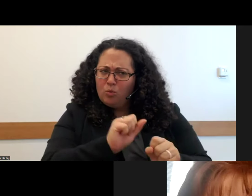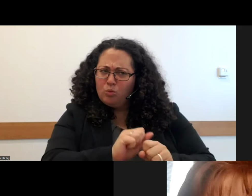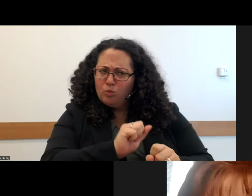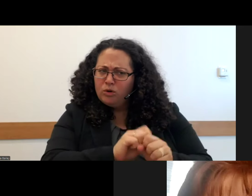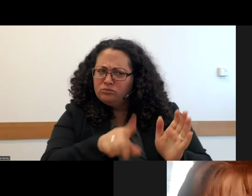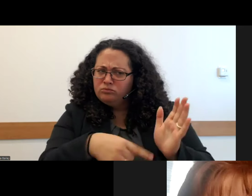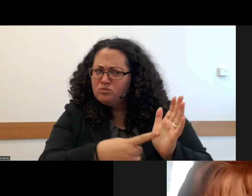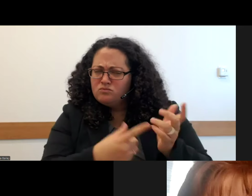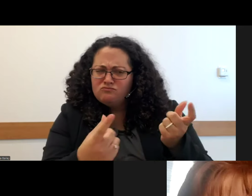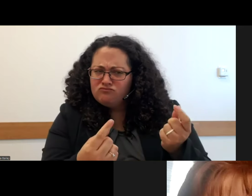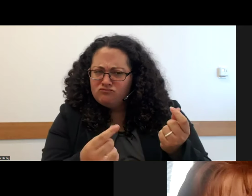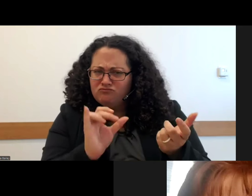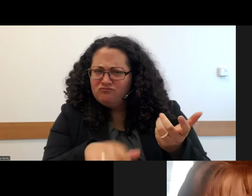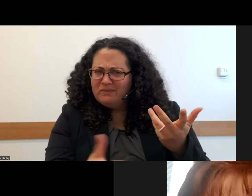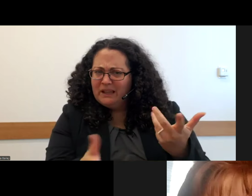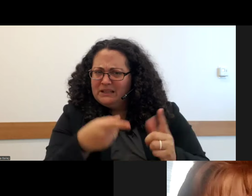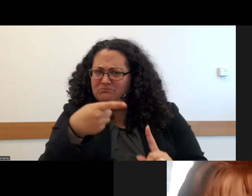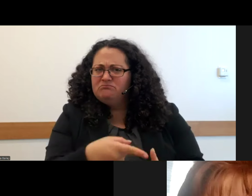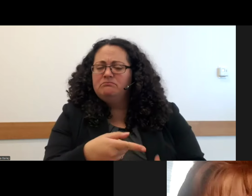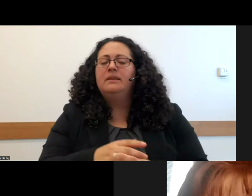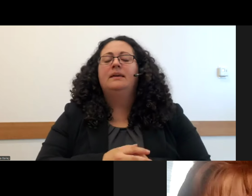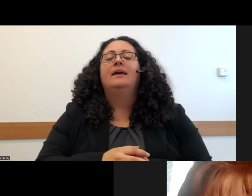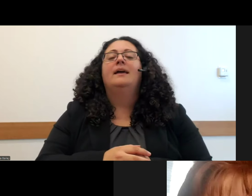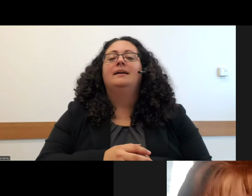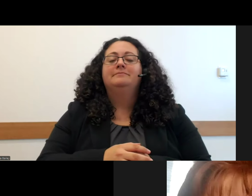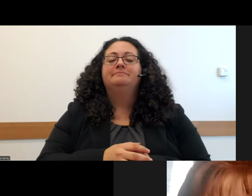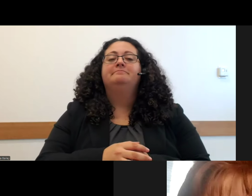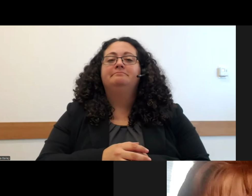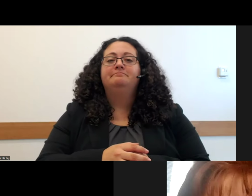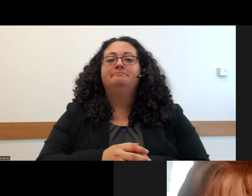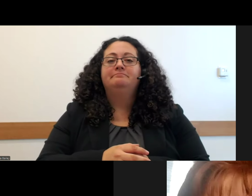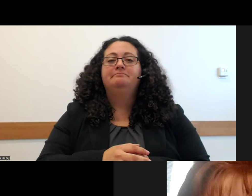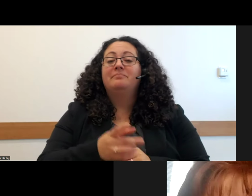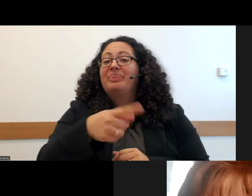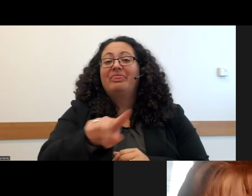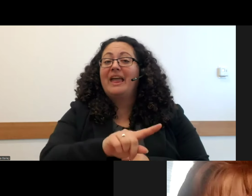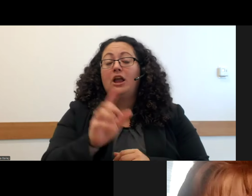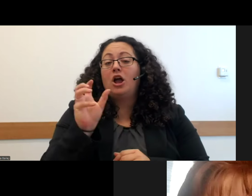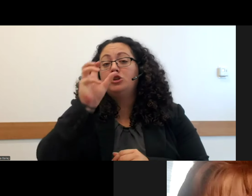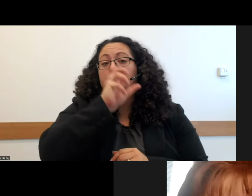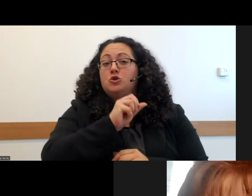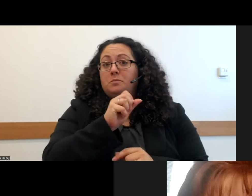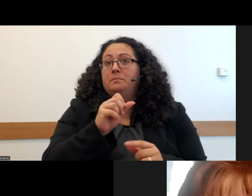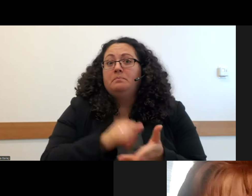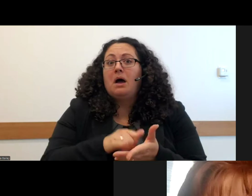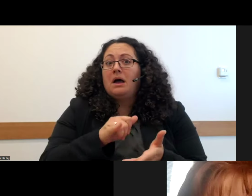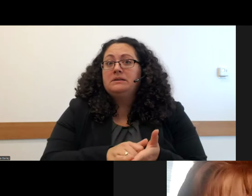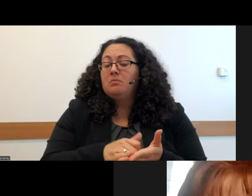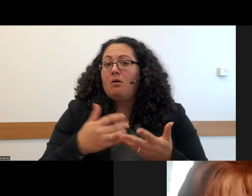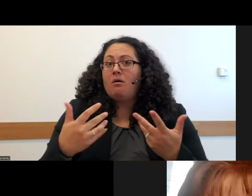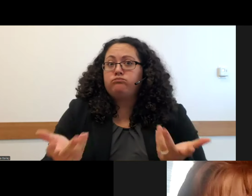this particular job? You know, they just assumed that it couldn't be done. And